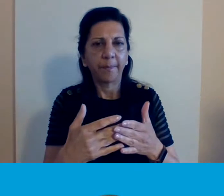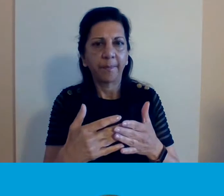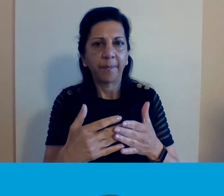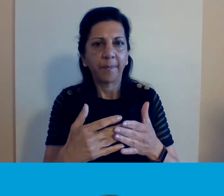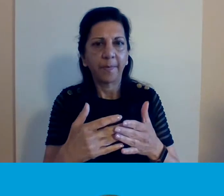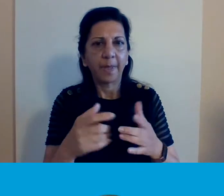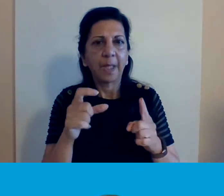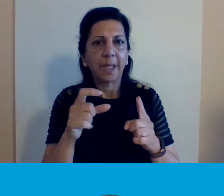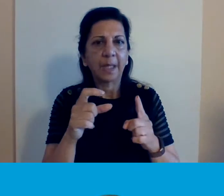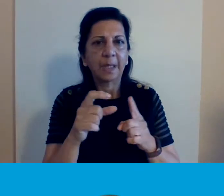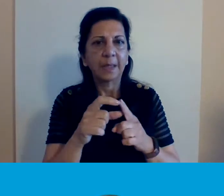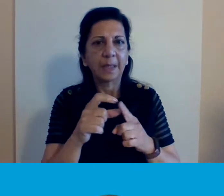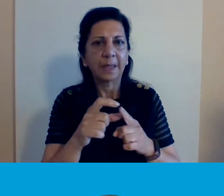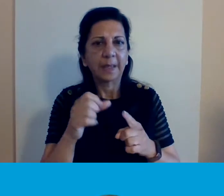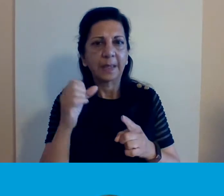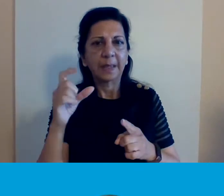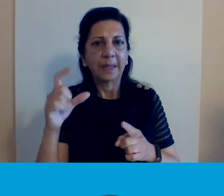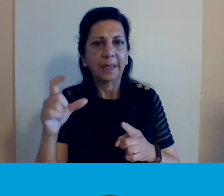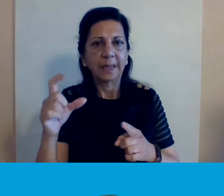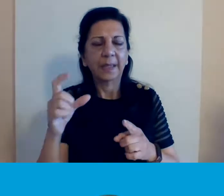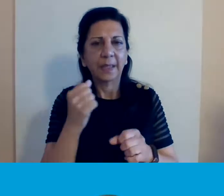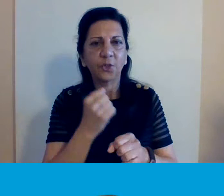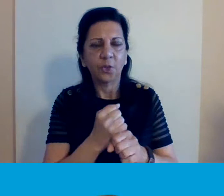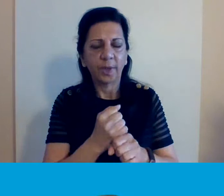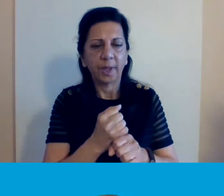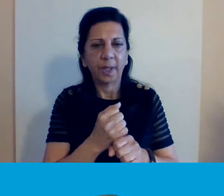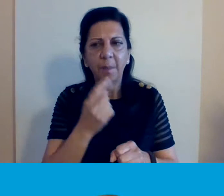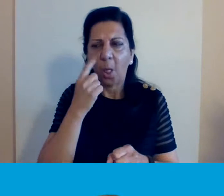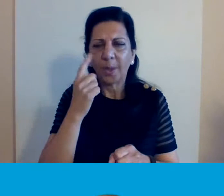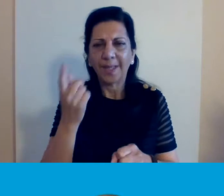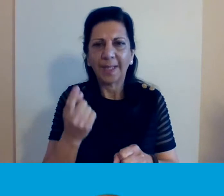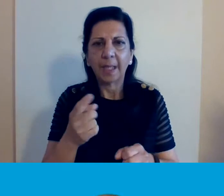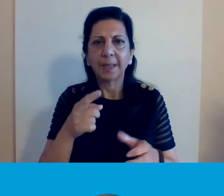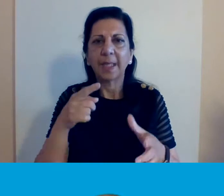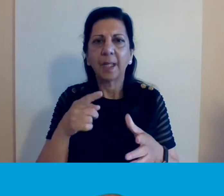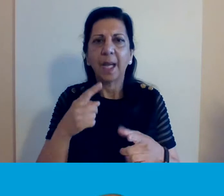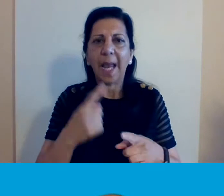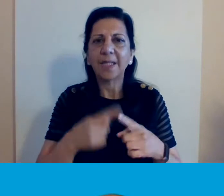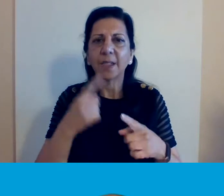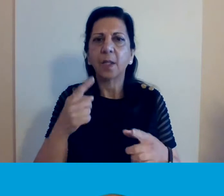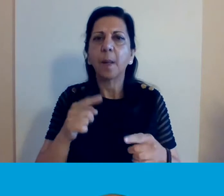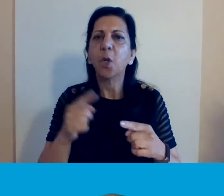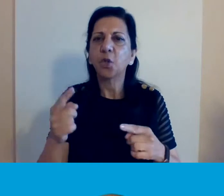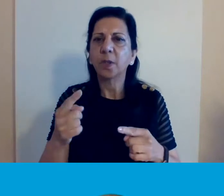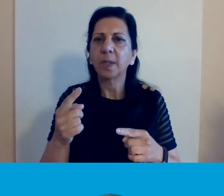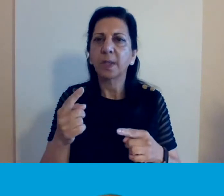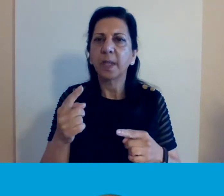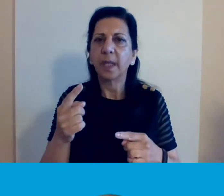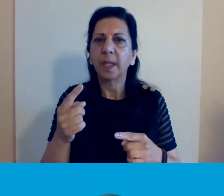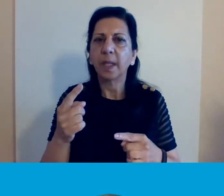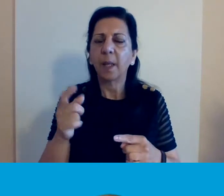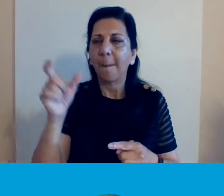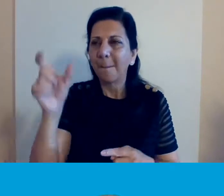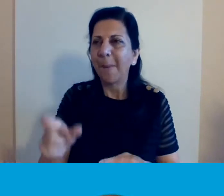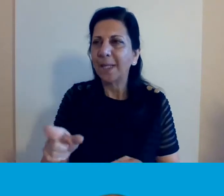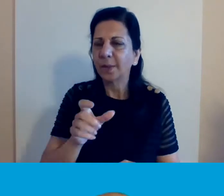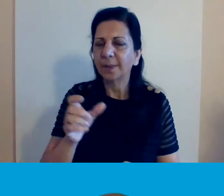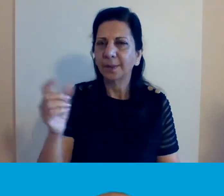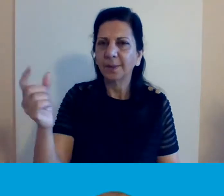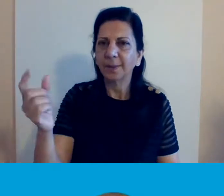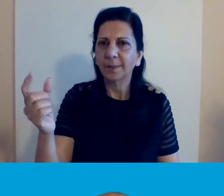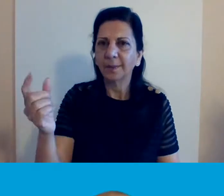looking at A&E attendance with regard to a number of people attending unnecessarily, that there are other options that